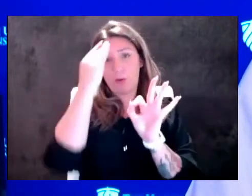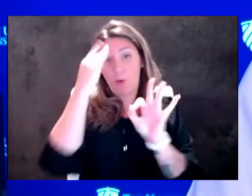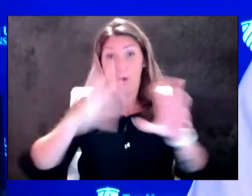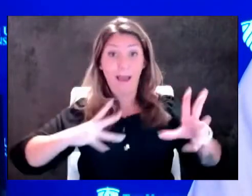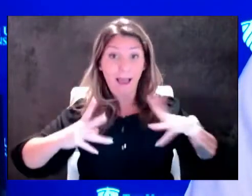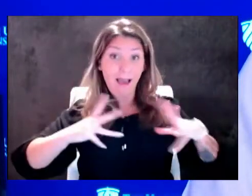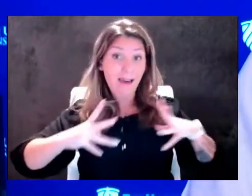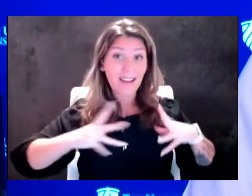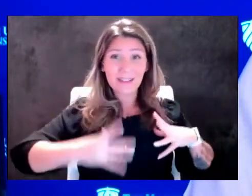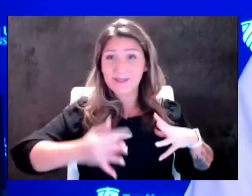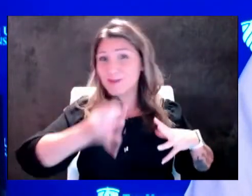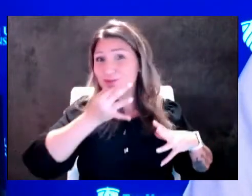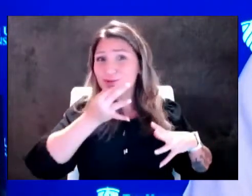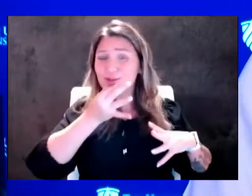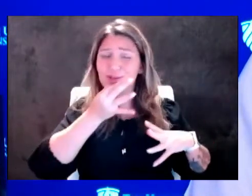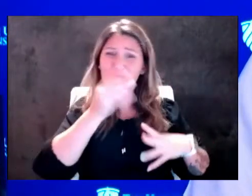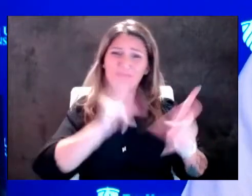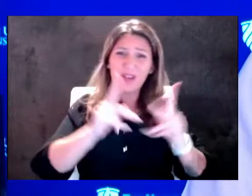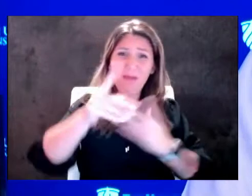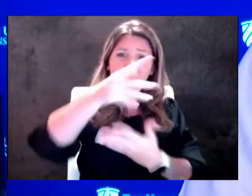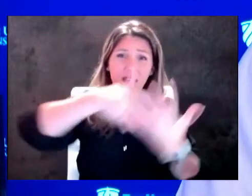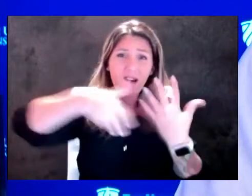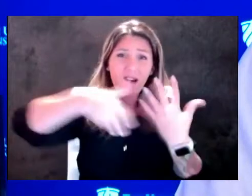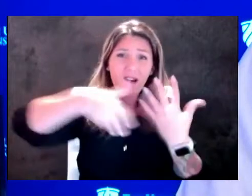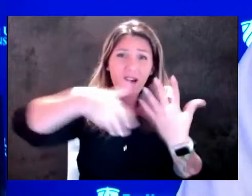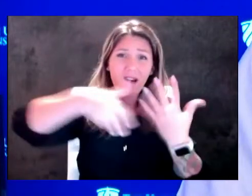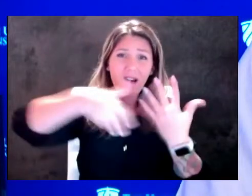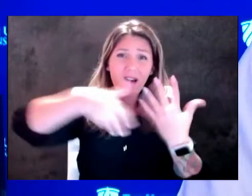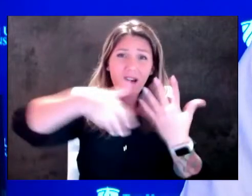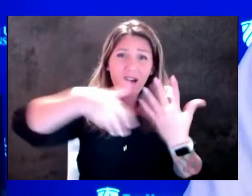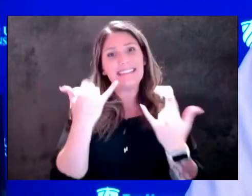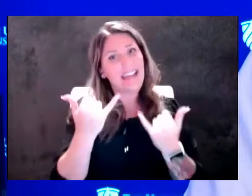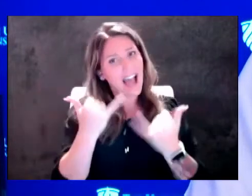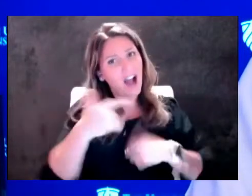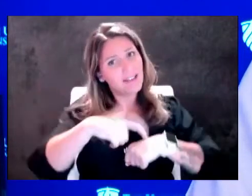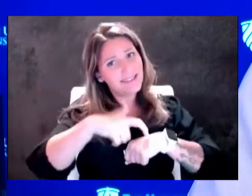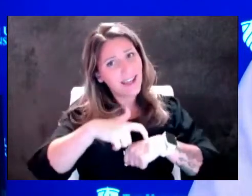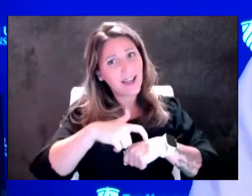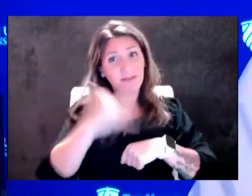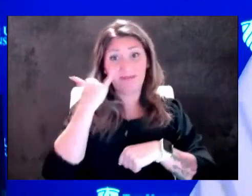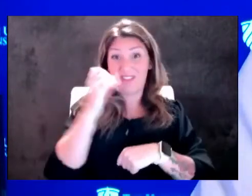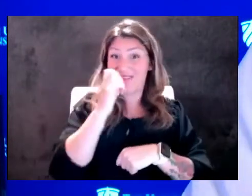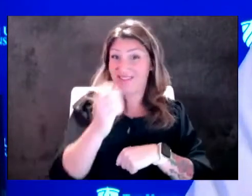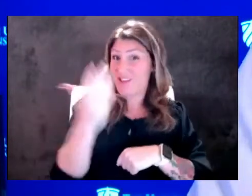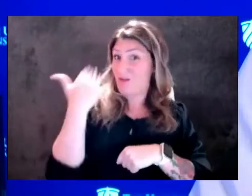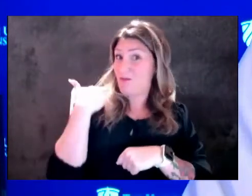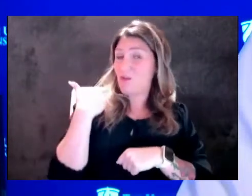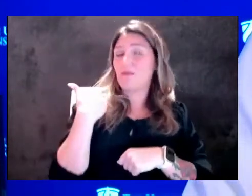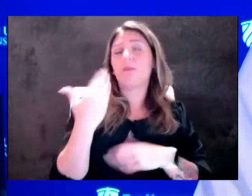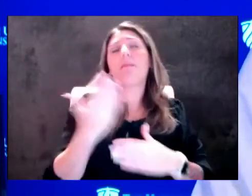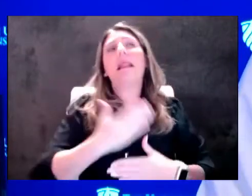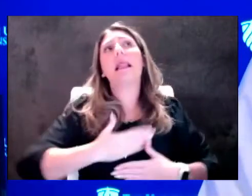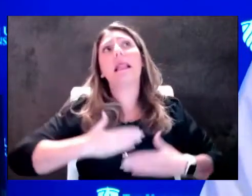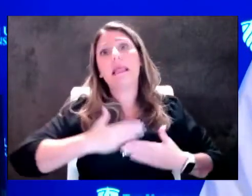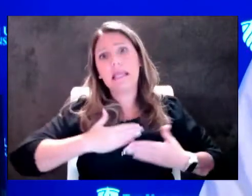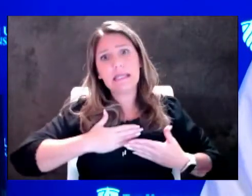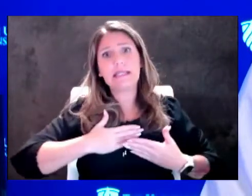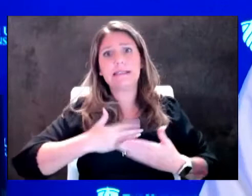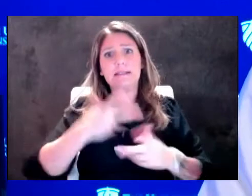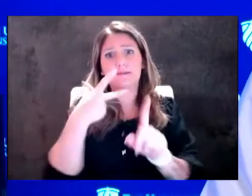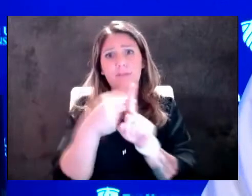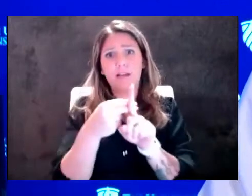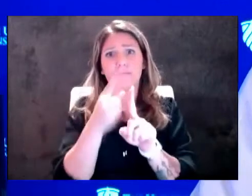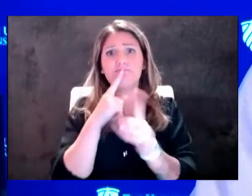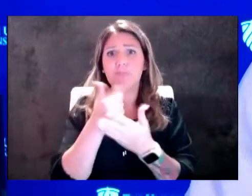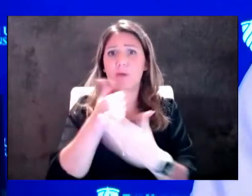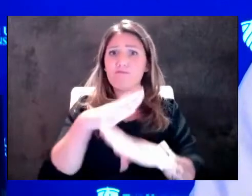people will be gathering. This is now the time. If you haven't before, please get vaccinated now to help prevent another wave. And luckily,